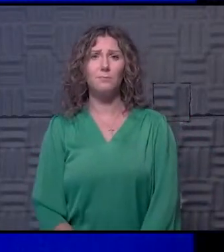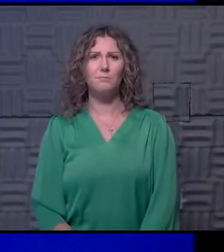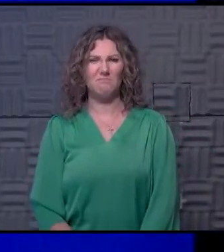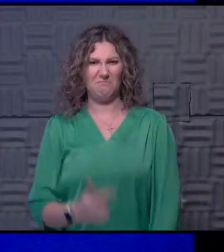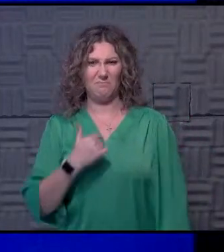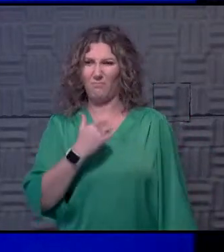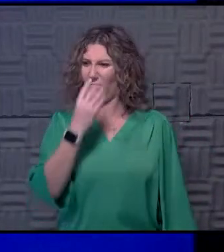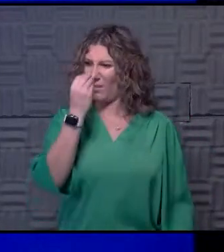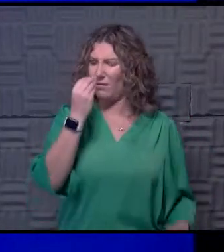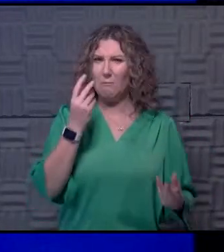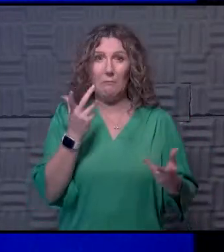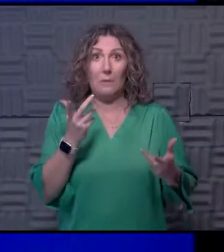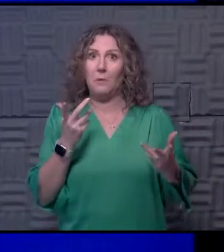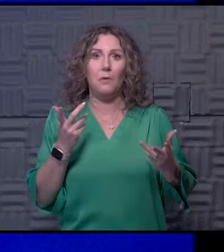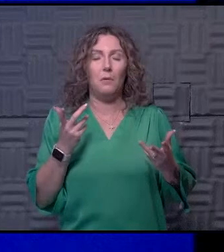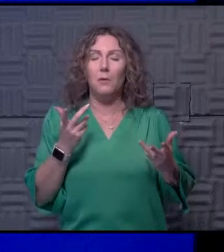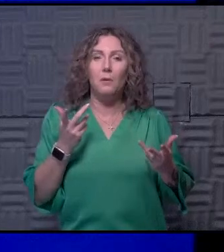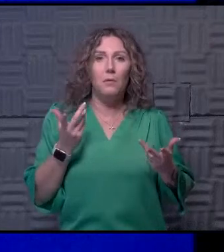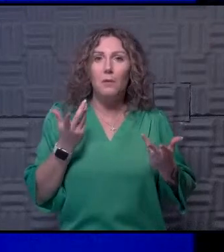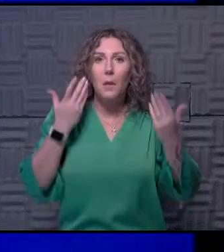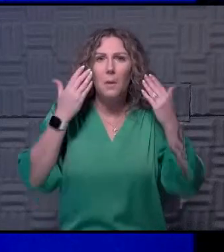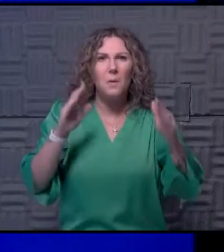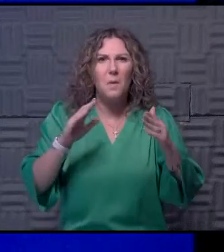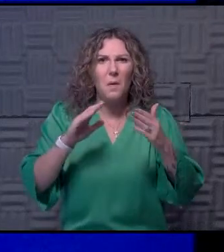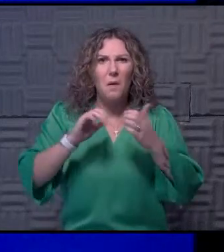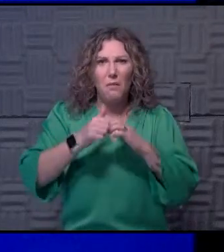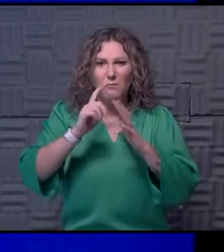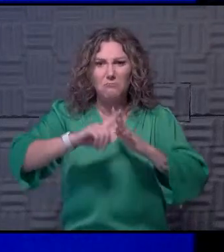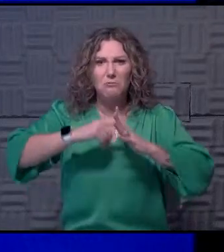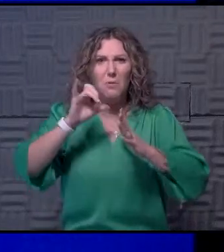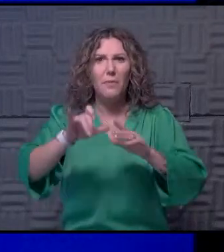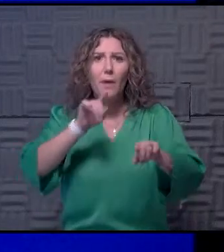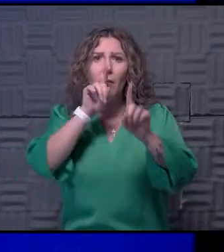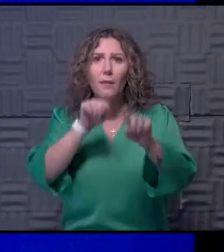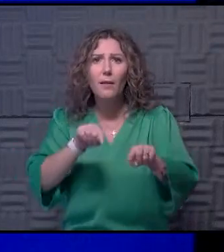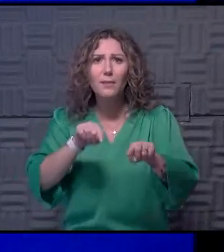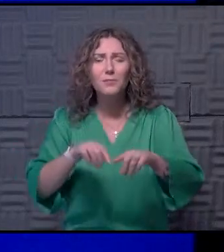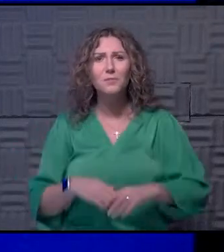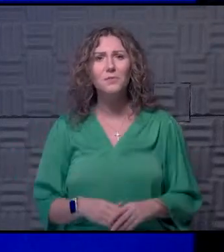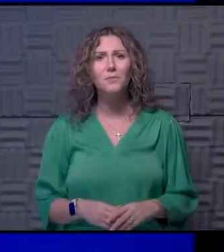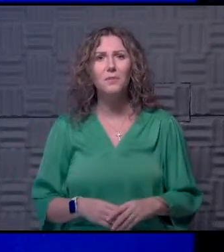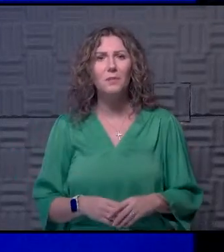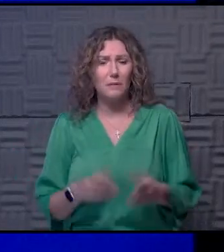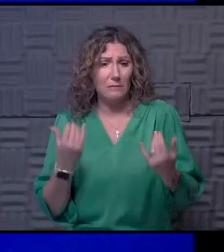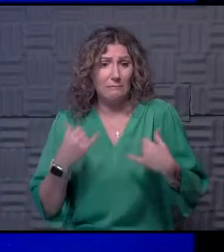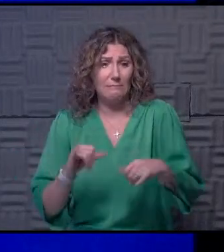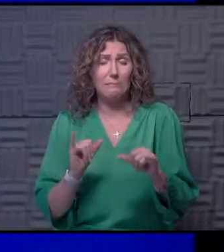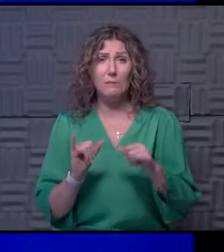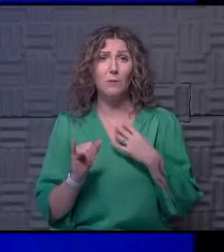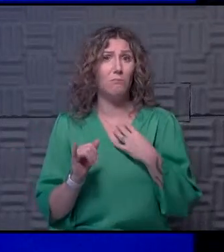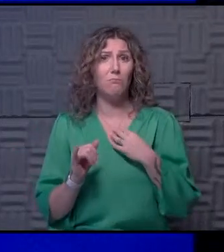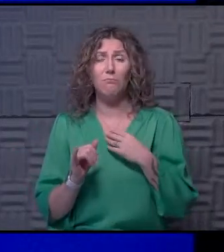I thought, I don't even know how to start my answer to that. No, I still don't.